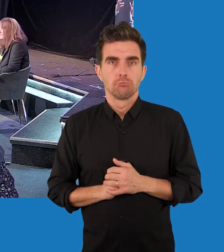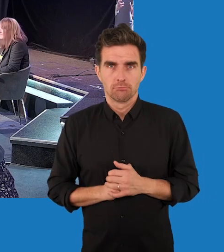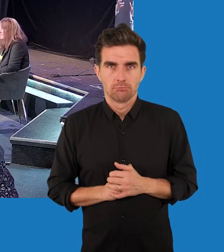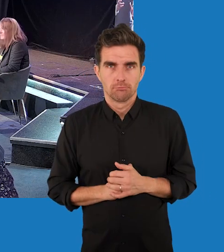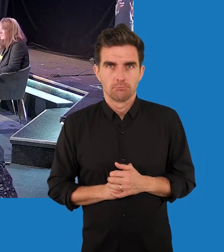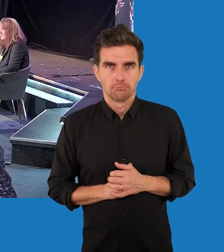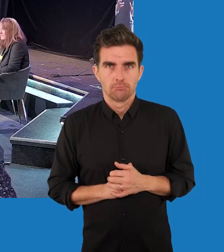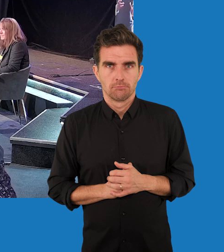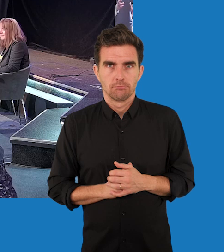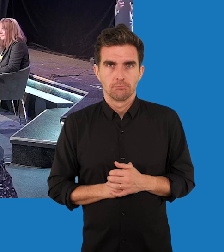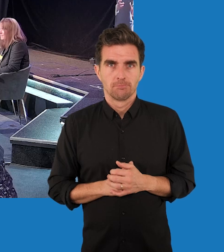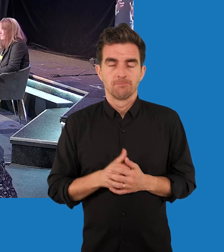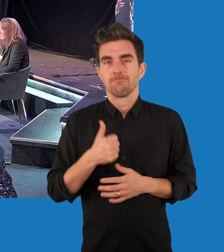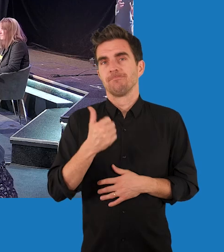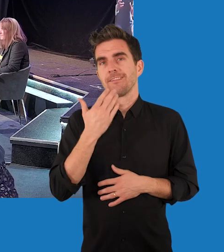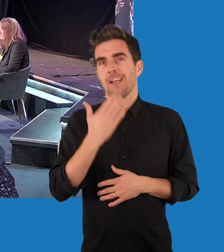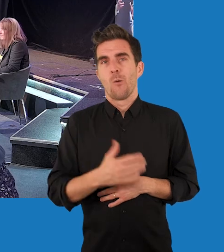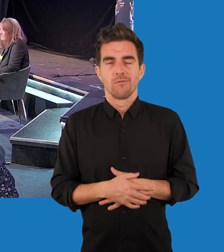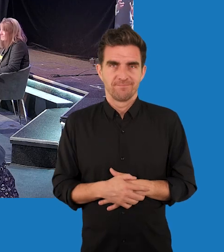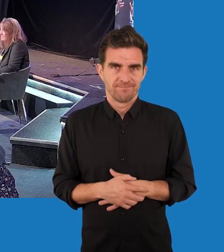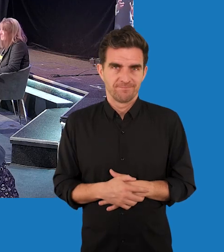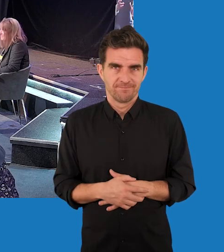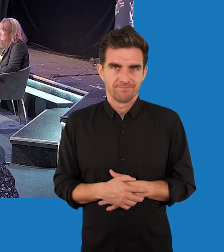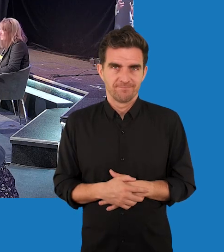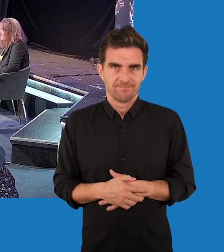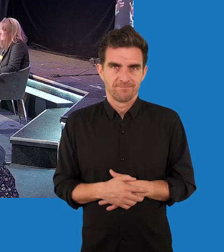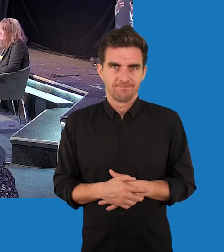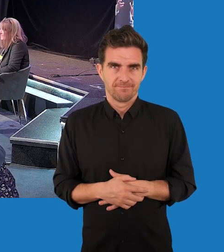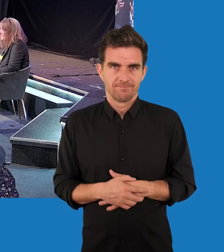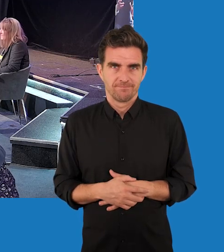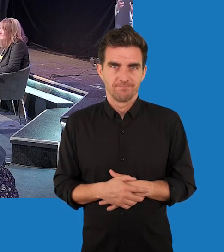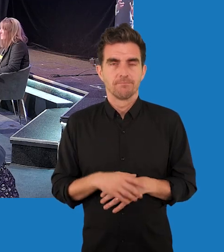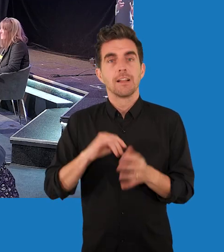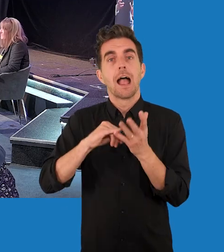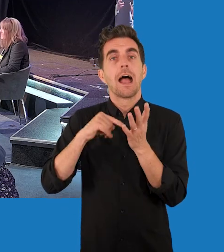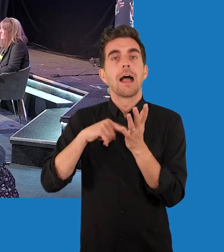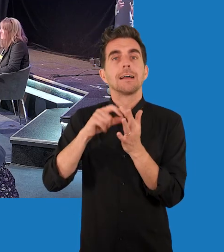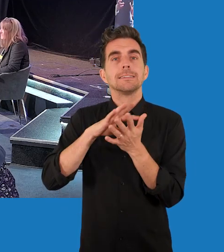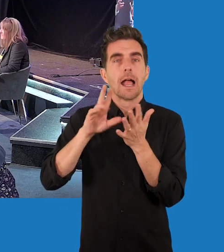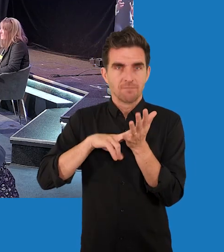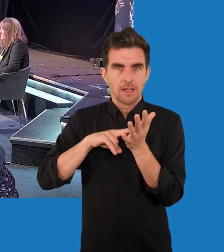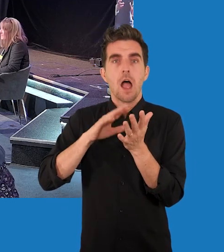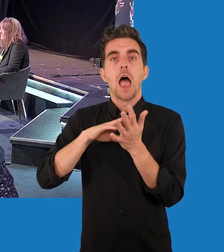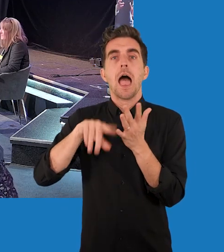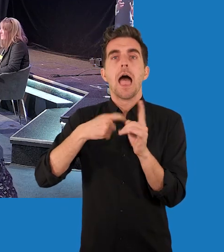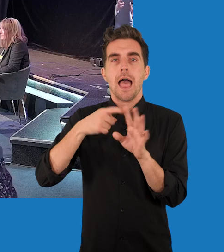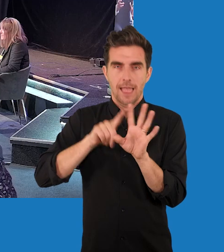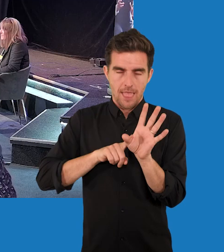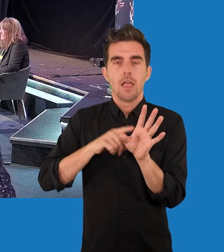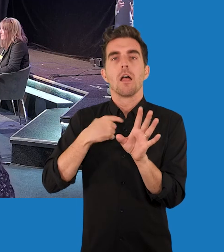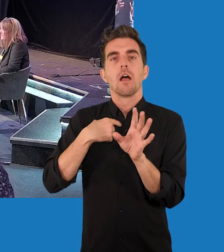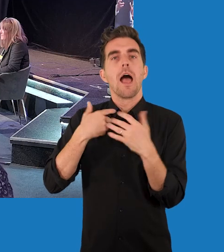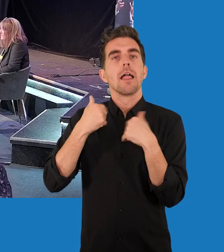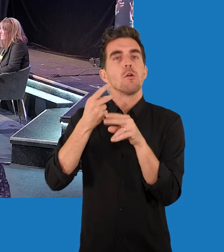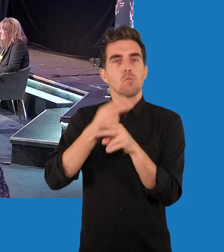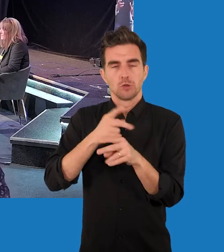questions? Yes, thank you. Stephen Hickey, Chair of